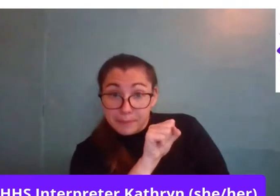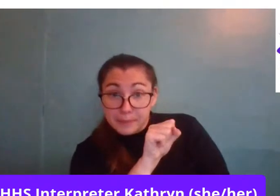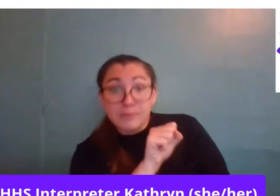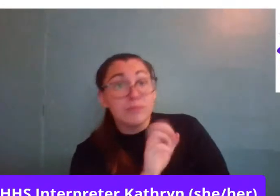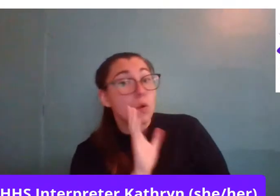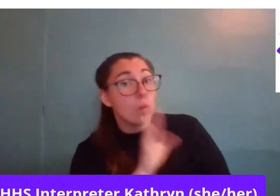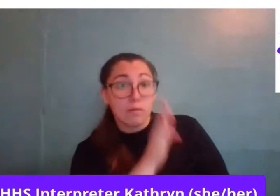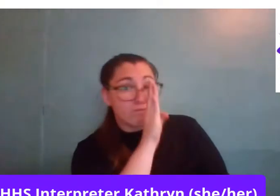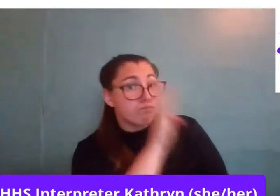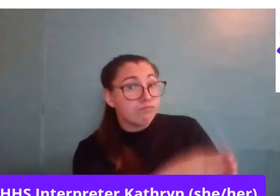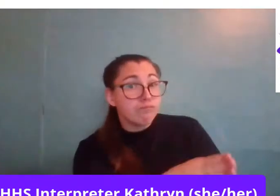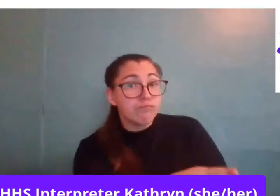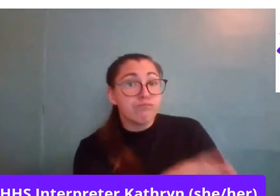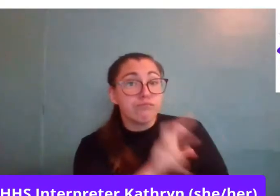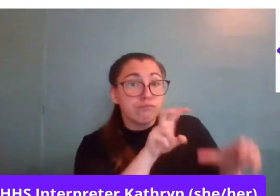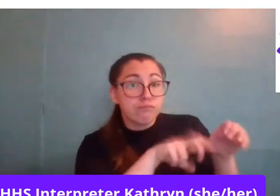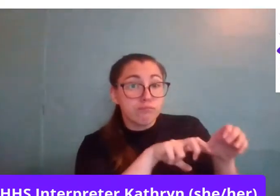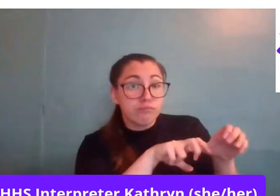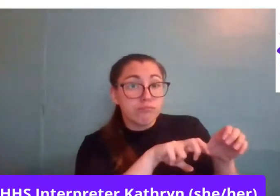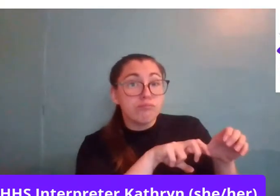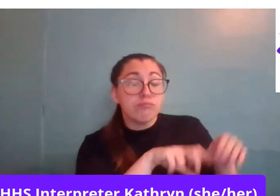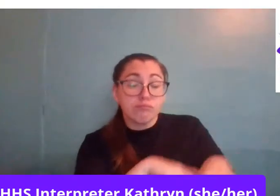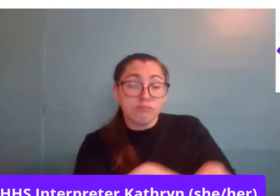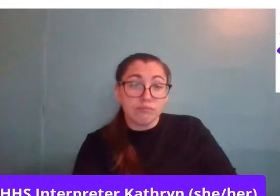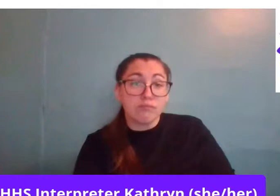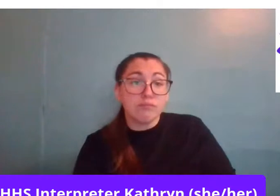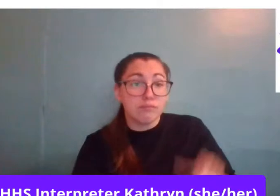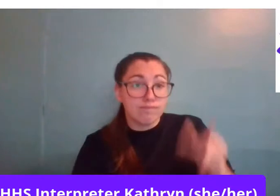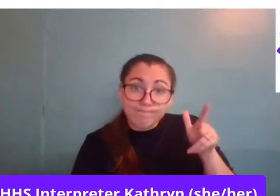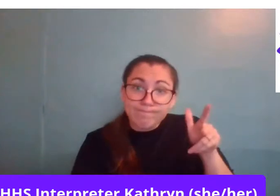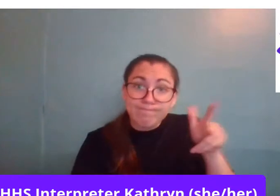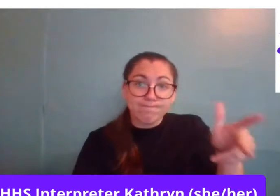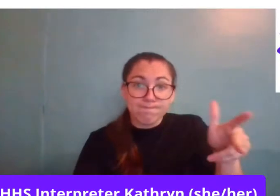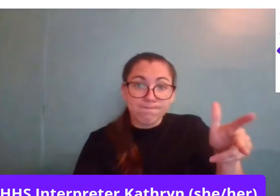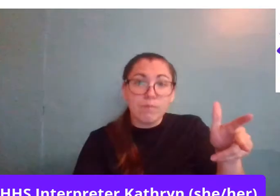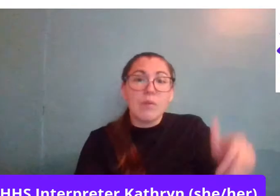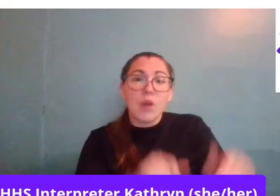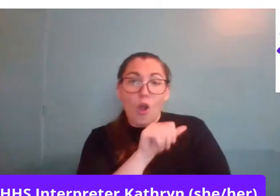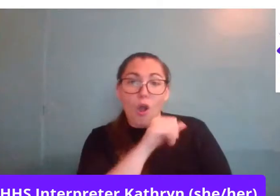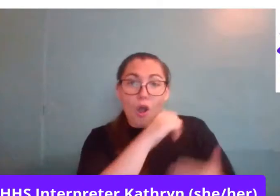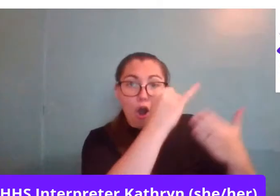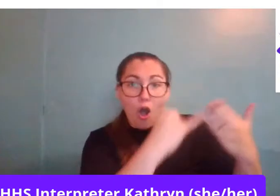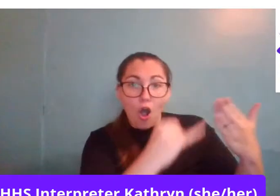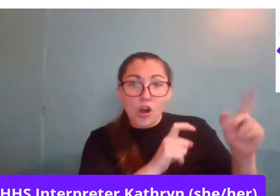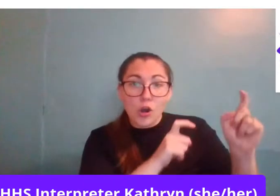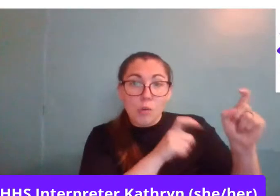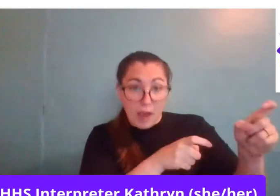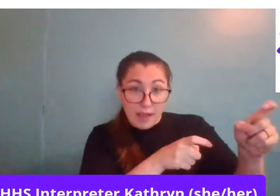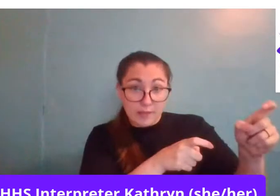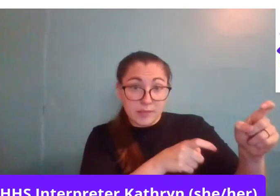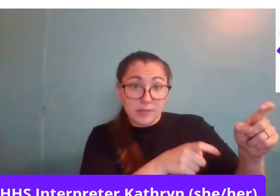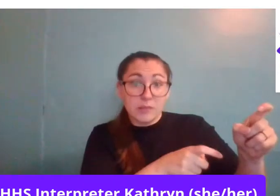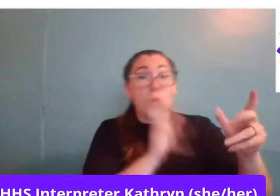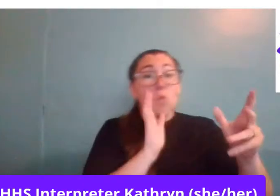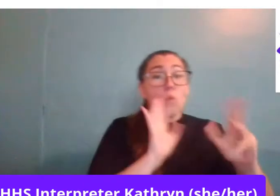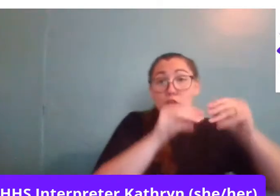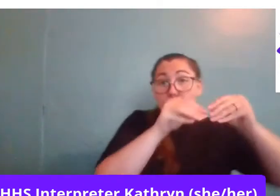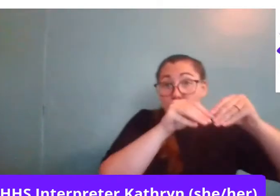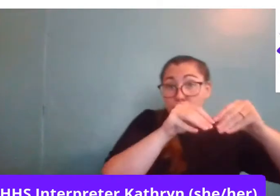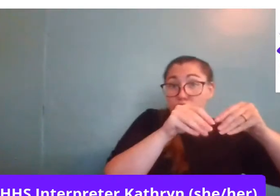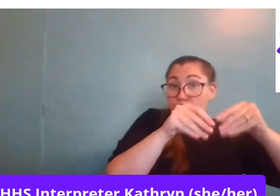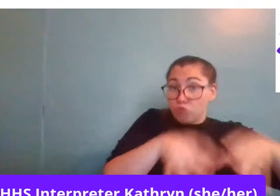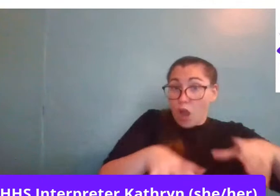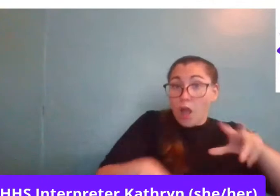you straight into Art Prize. It'll drop you off. They can Yes. put you